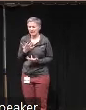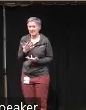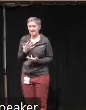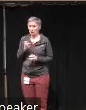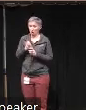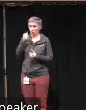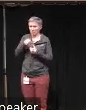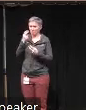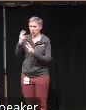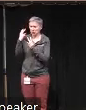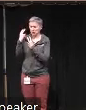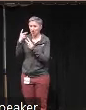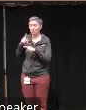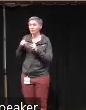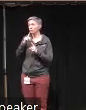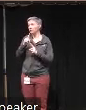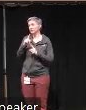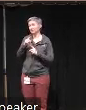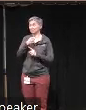Remember that, but this was